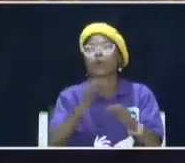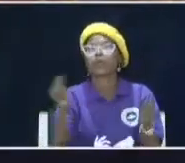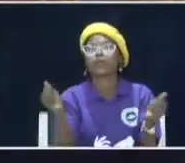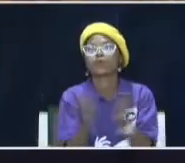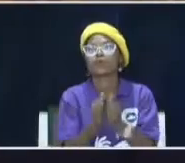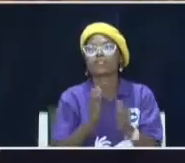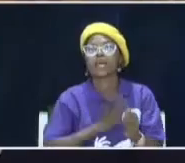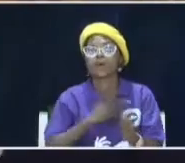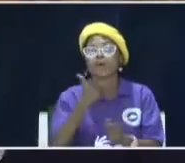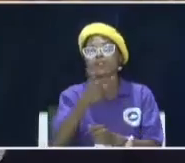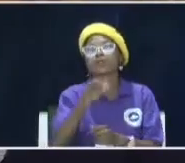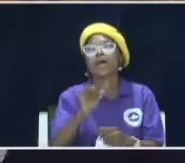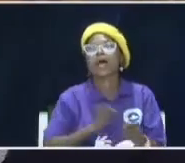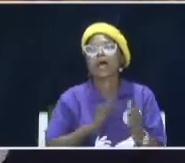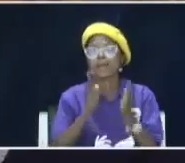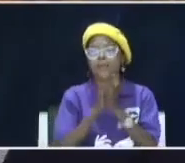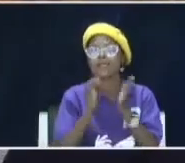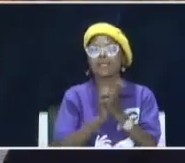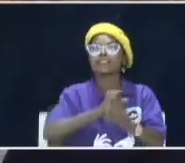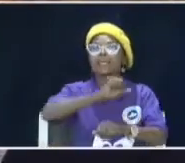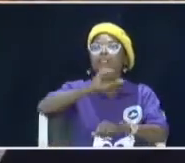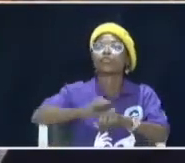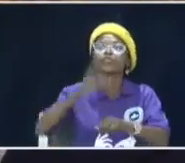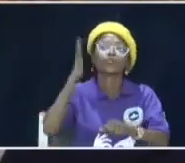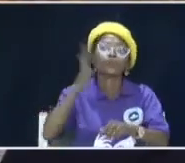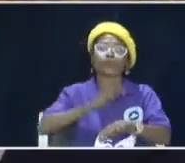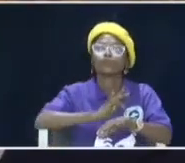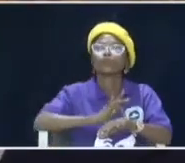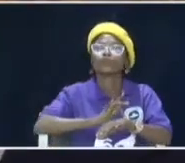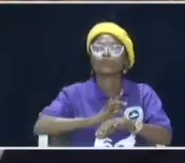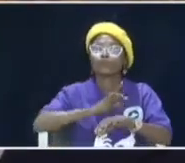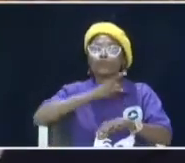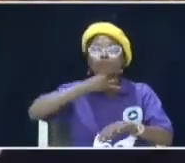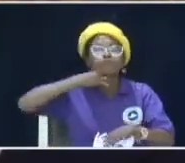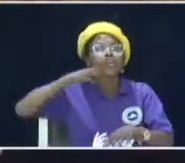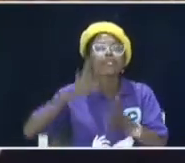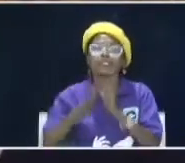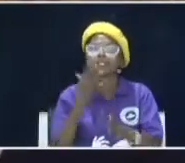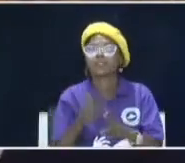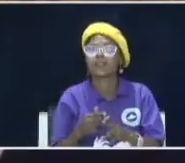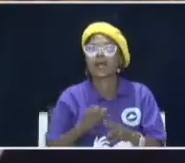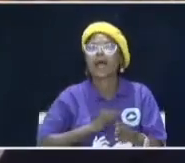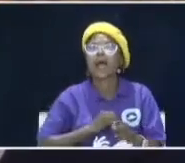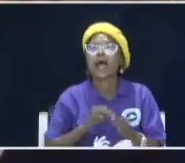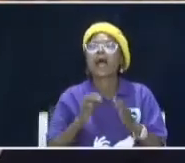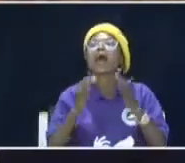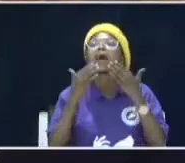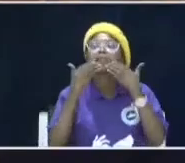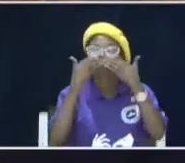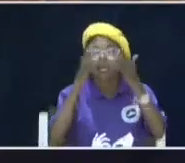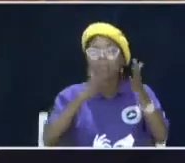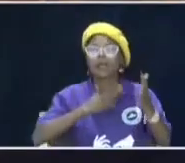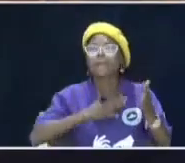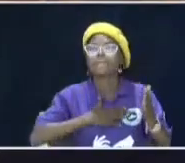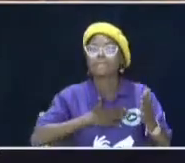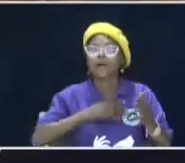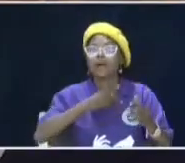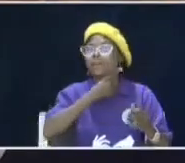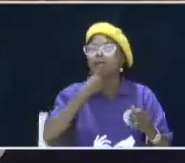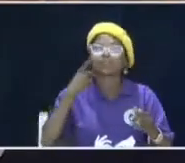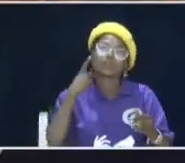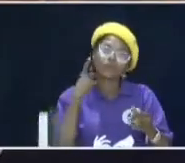God. And I pray that the anointing over him will not run dry in Jesus' name. And I thank my provincial pastor, Pastor